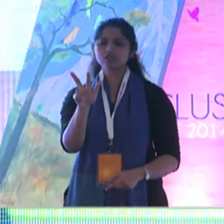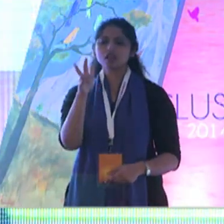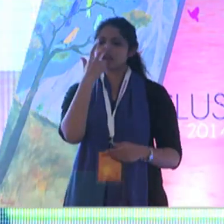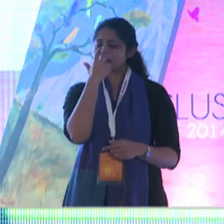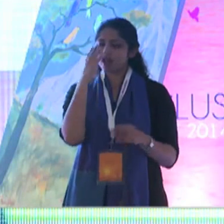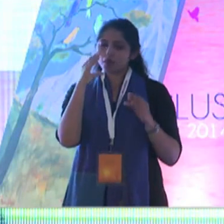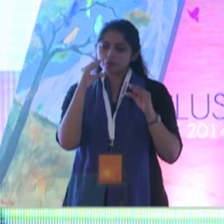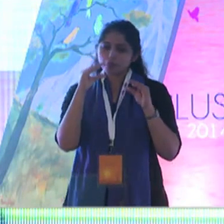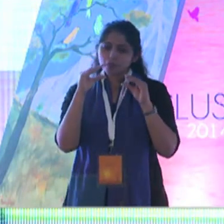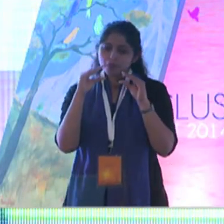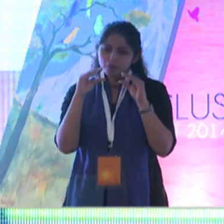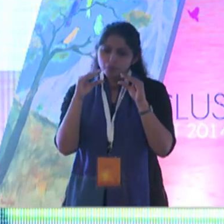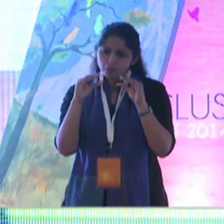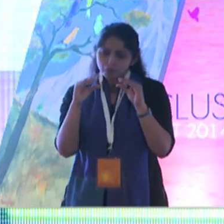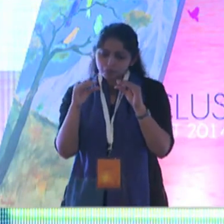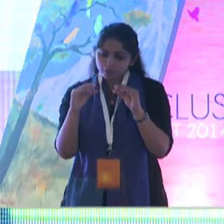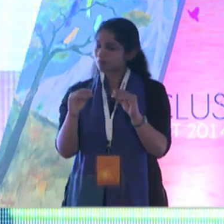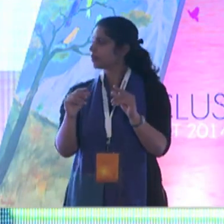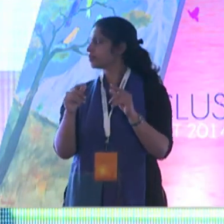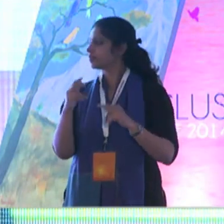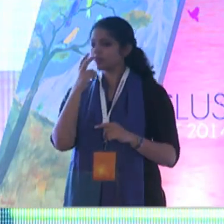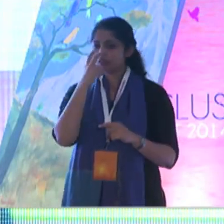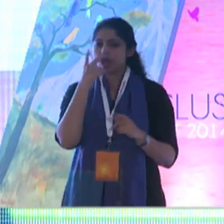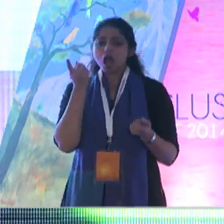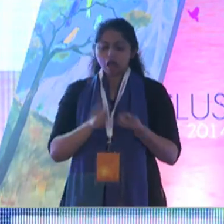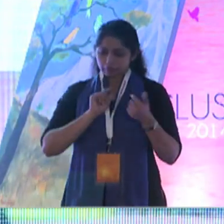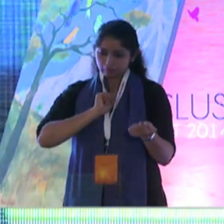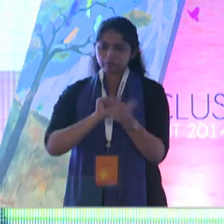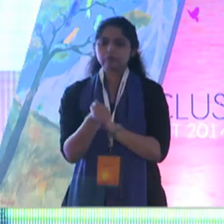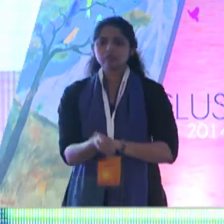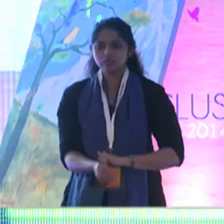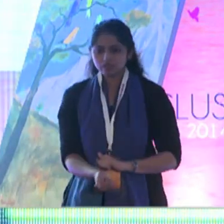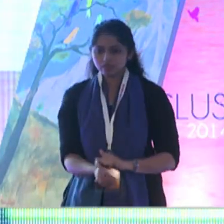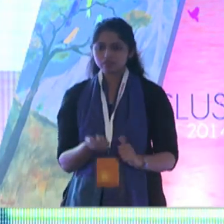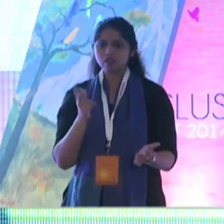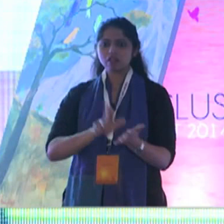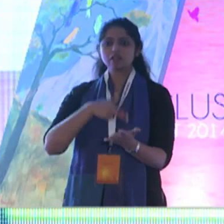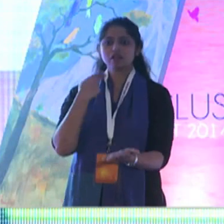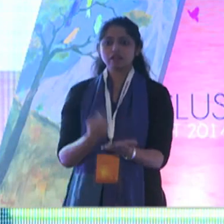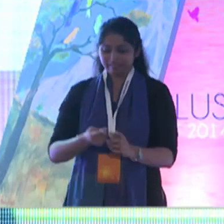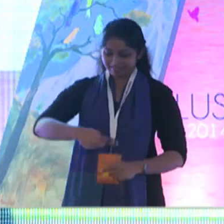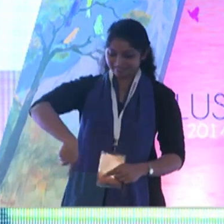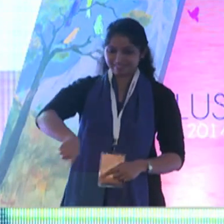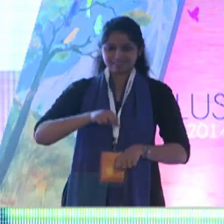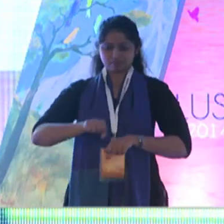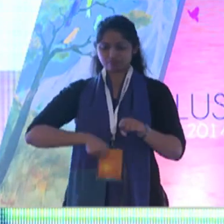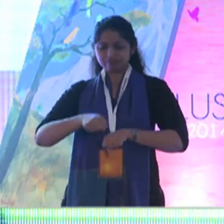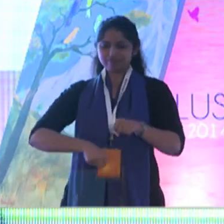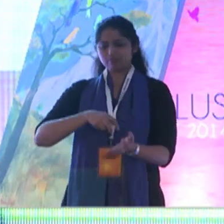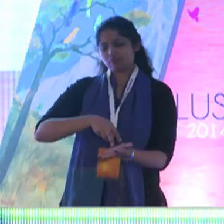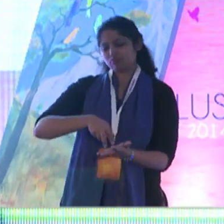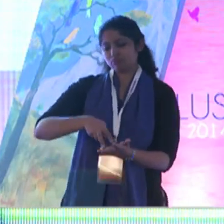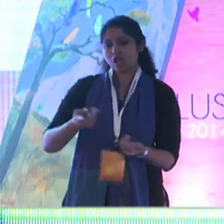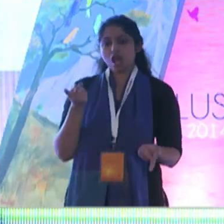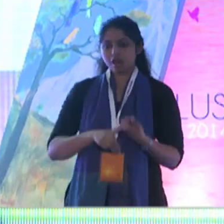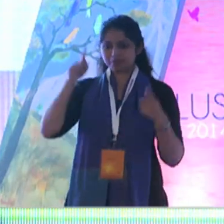losing his sight. And then he had a painful accident. He fell in a gutter while cycling at night.